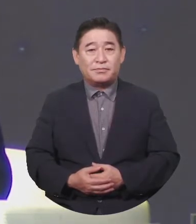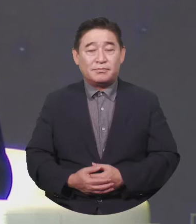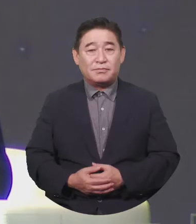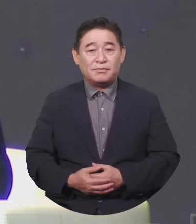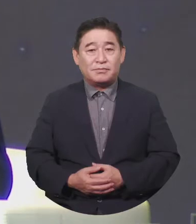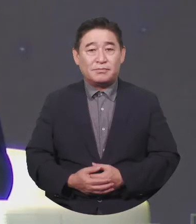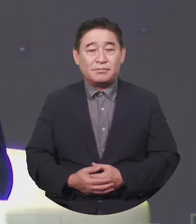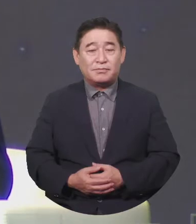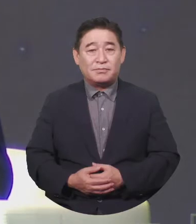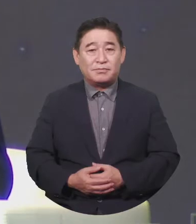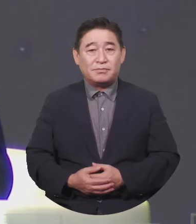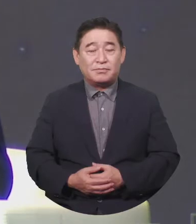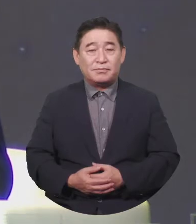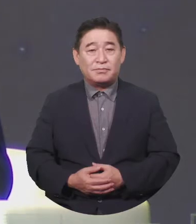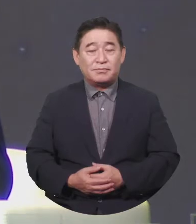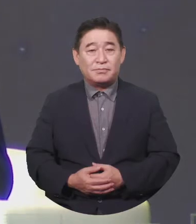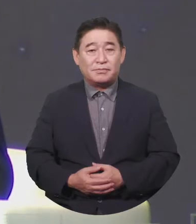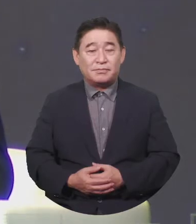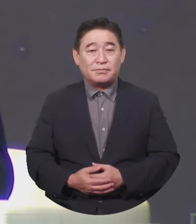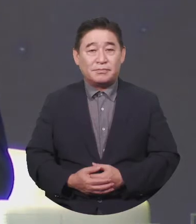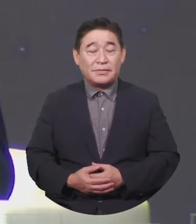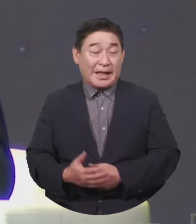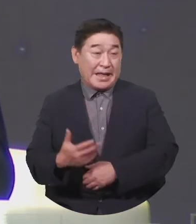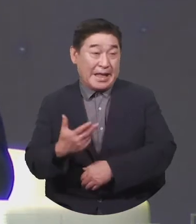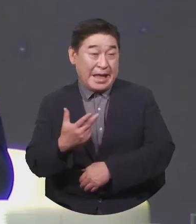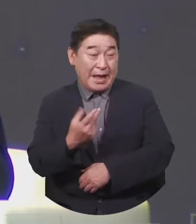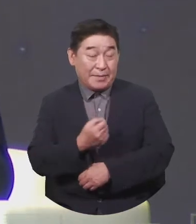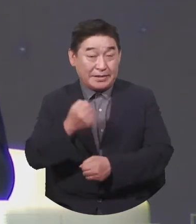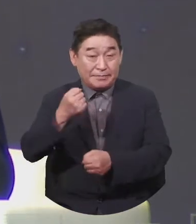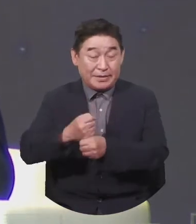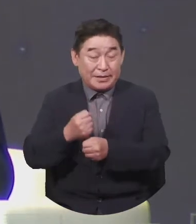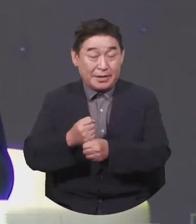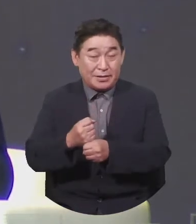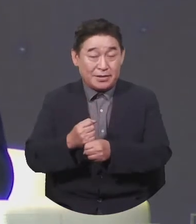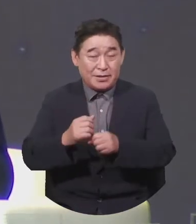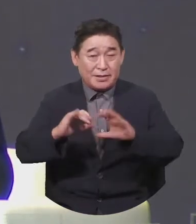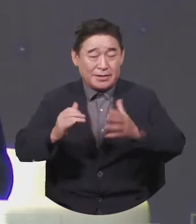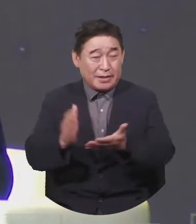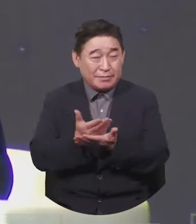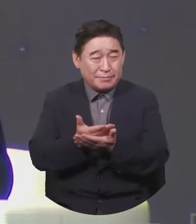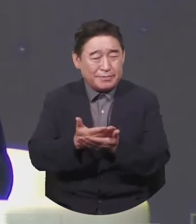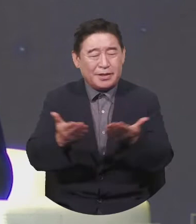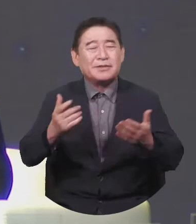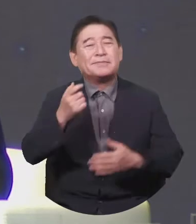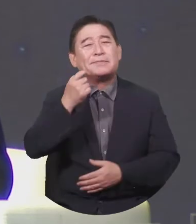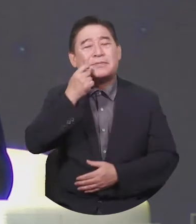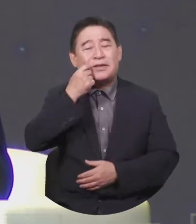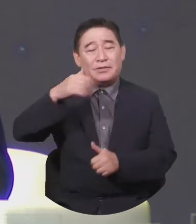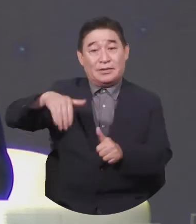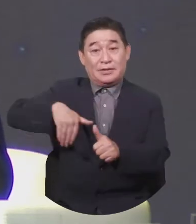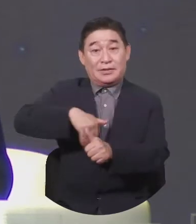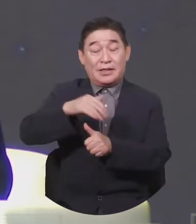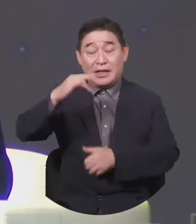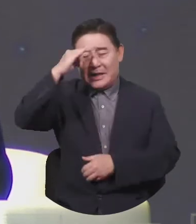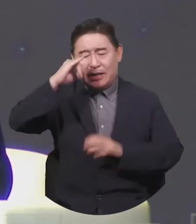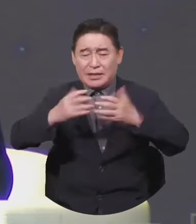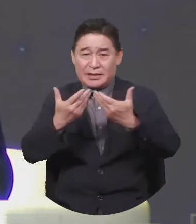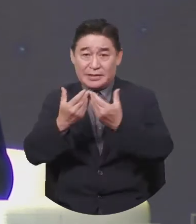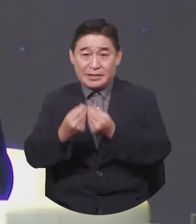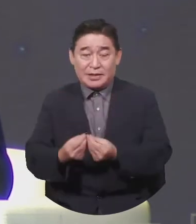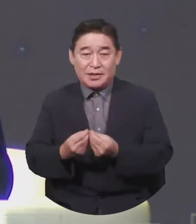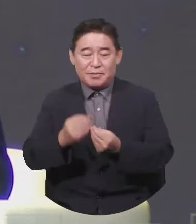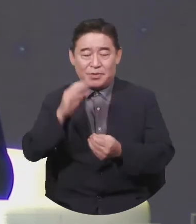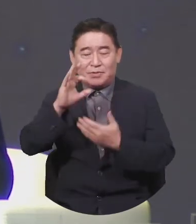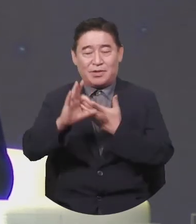own vaccine, Kazvak, and we sent it as humanitarian aid to our neighbors in